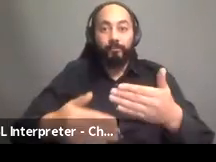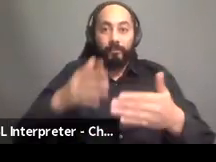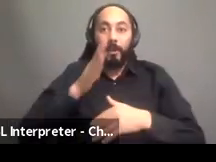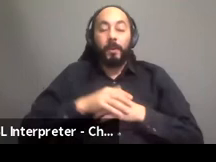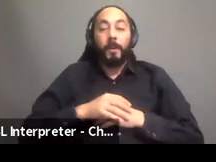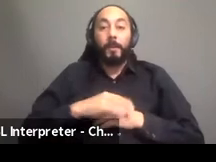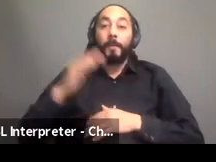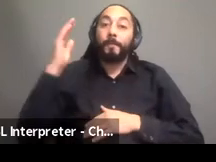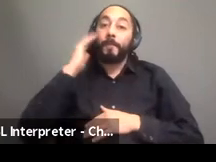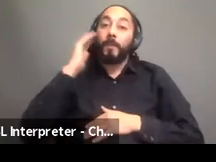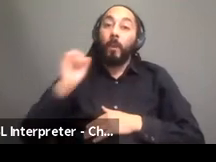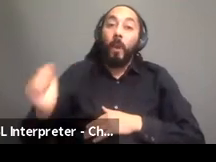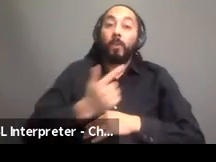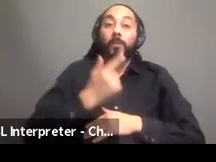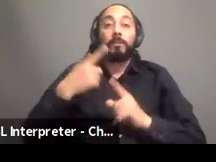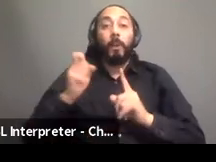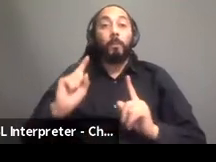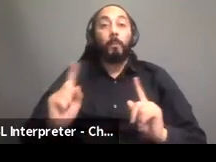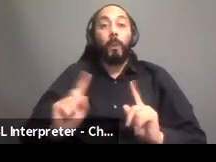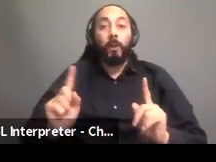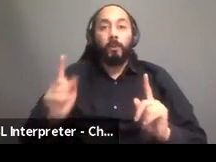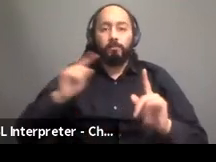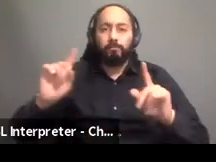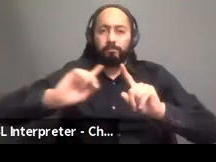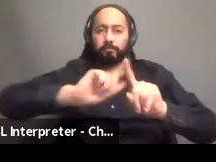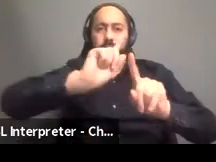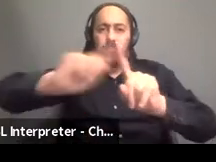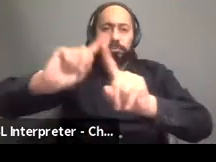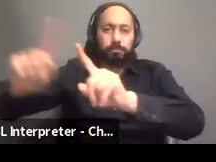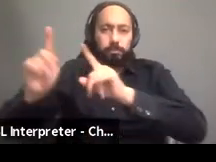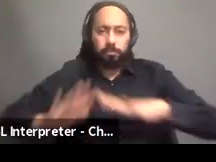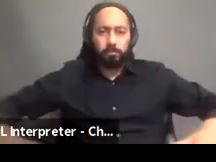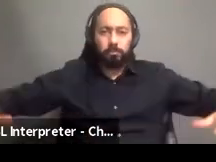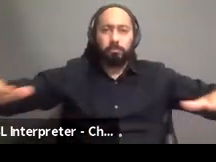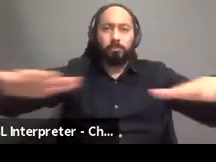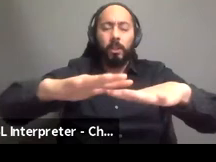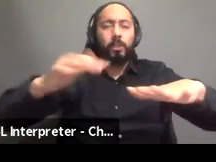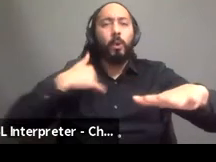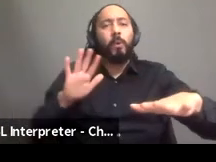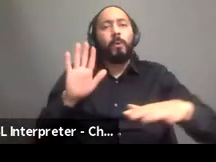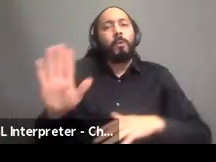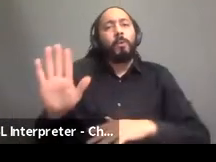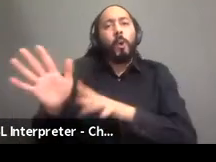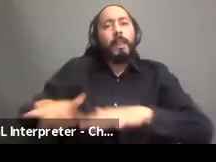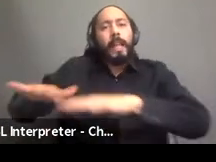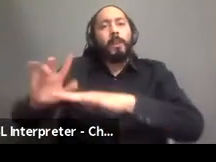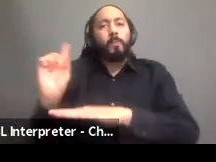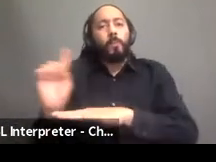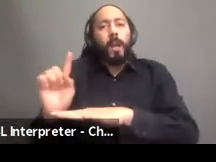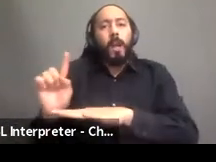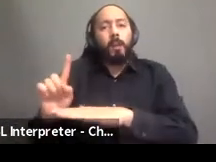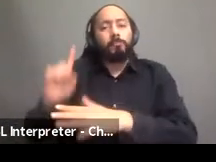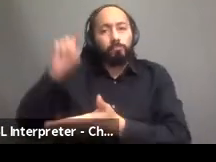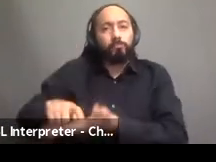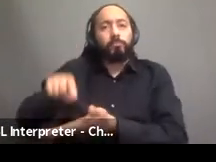that we're all tuning in from different areas today, so I invite you to look up the land in which you're currently on and the treaty